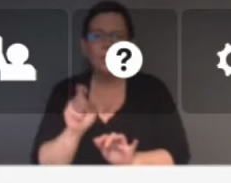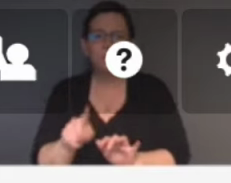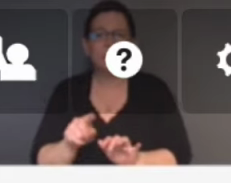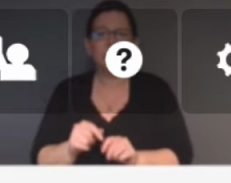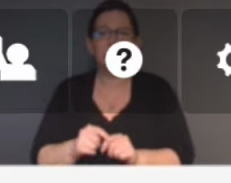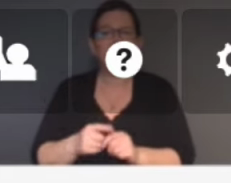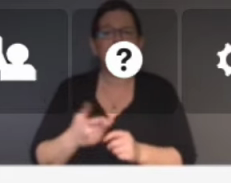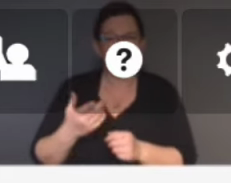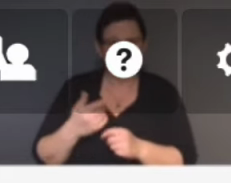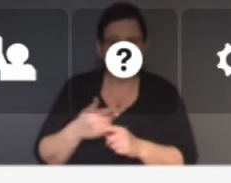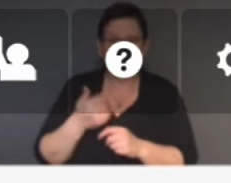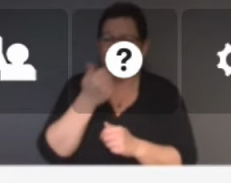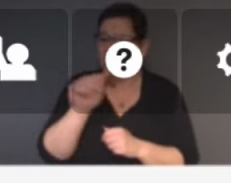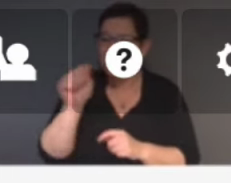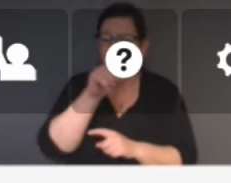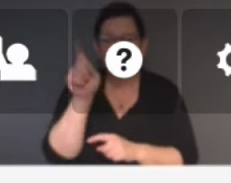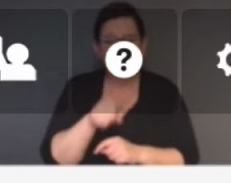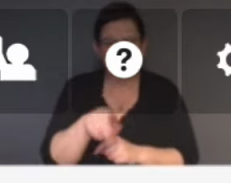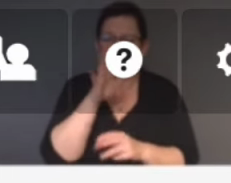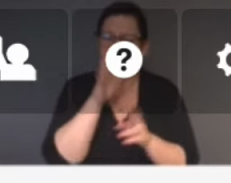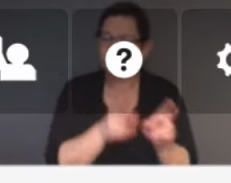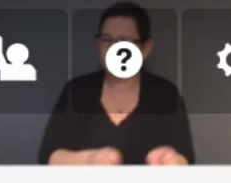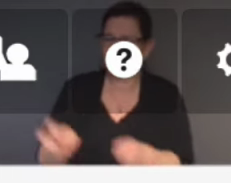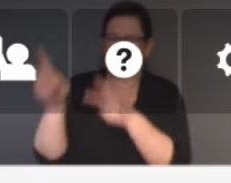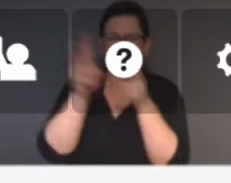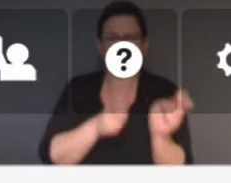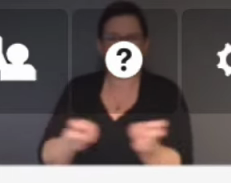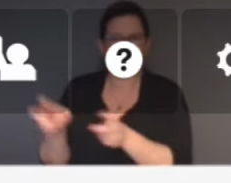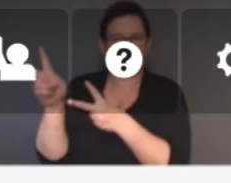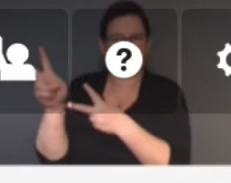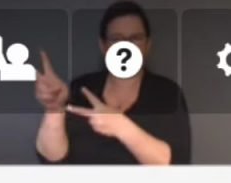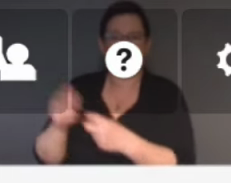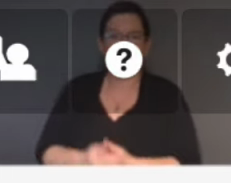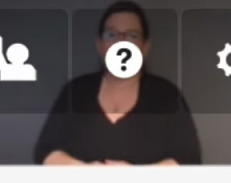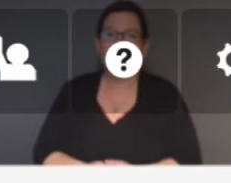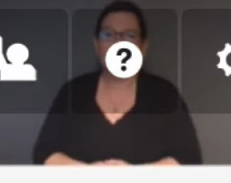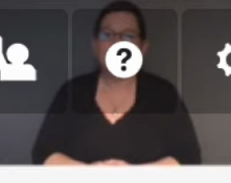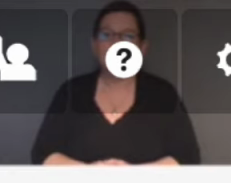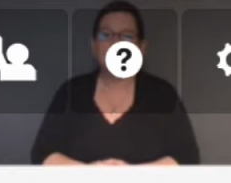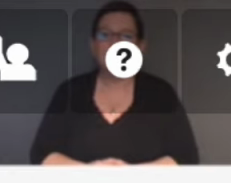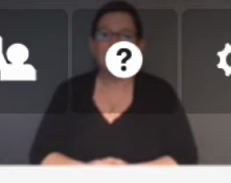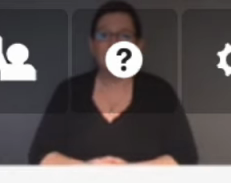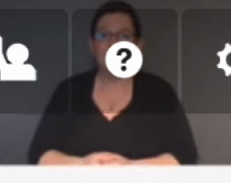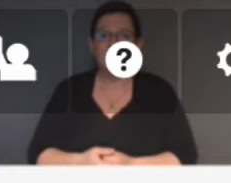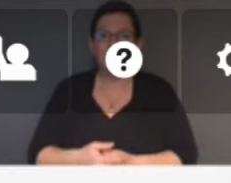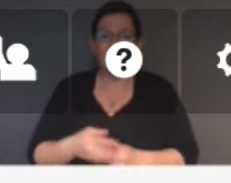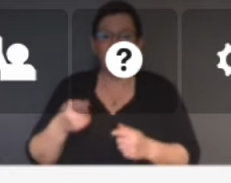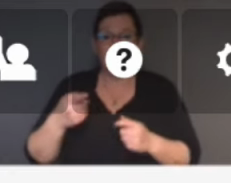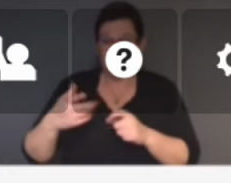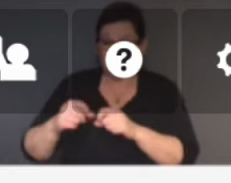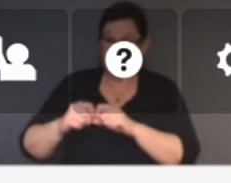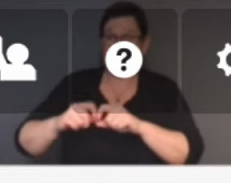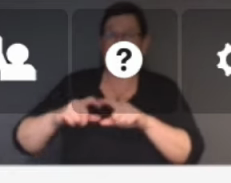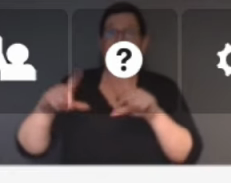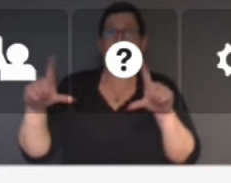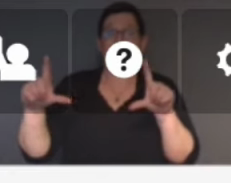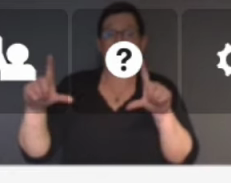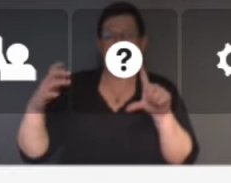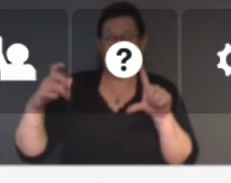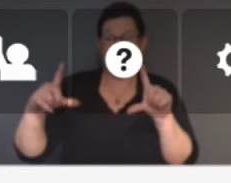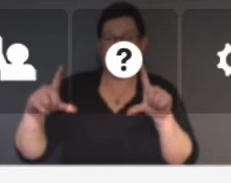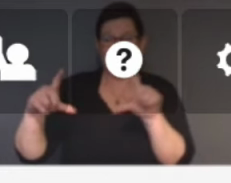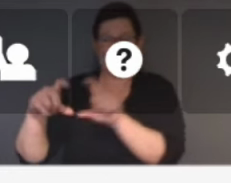webinar. You can also open and close it by clicking this icon. Your